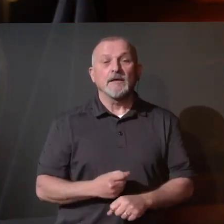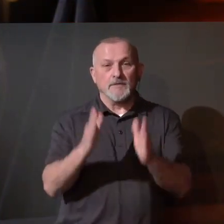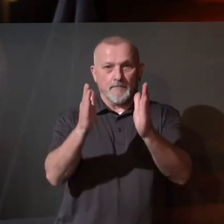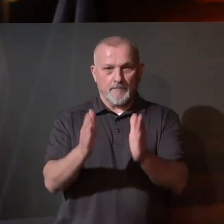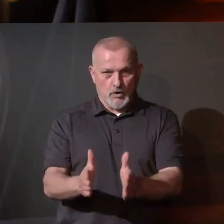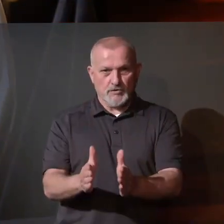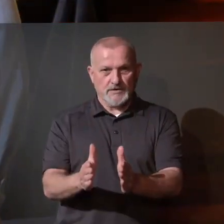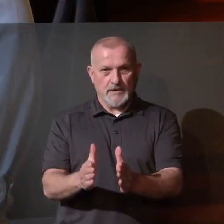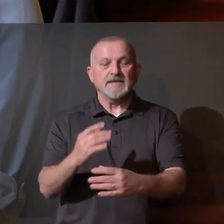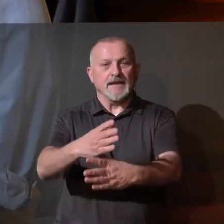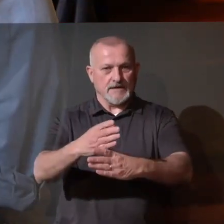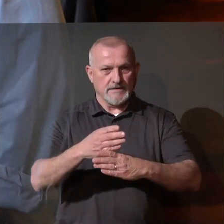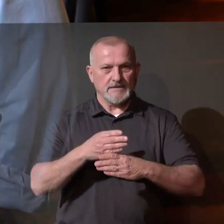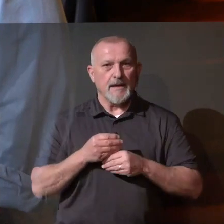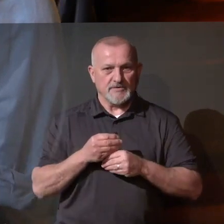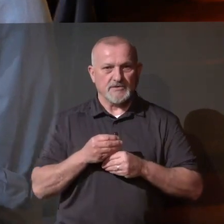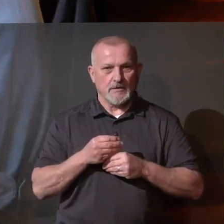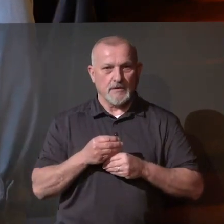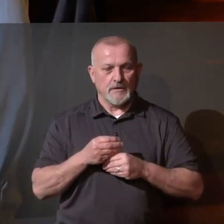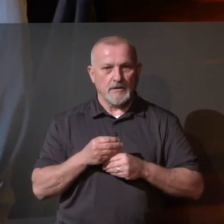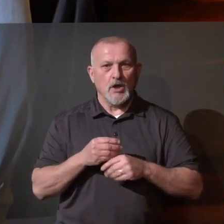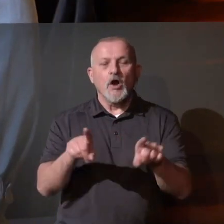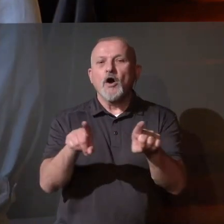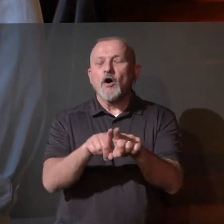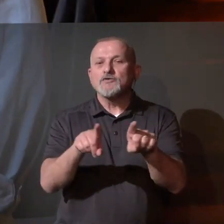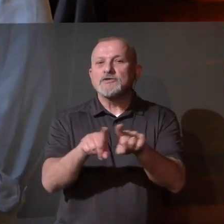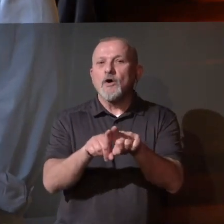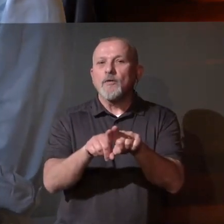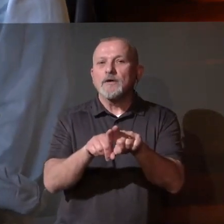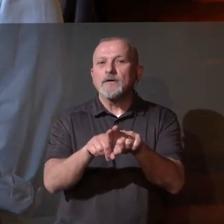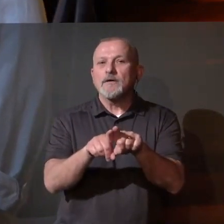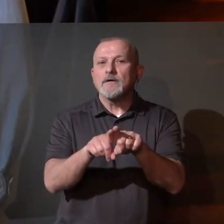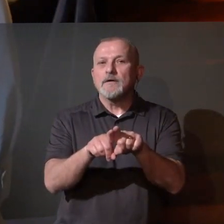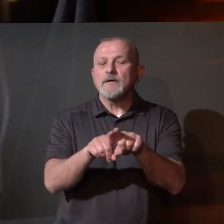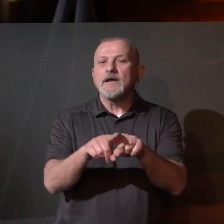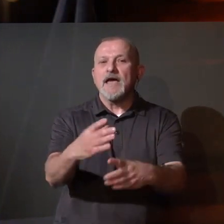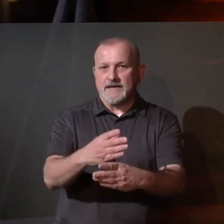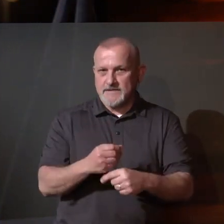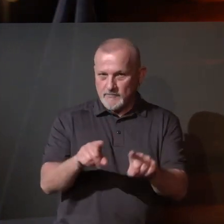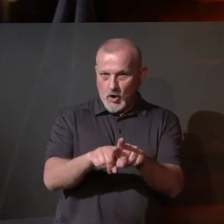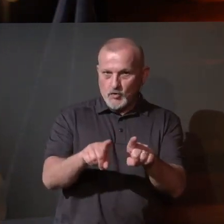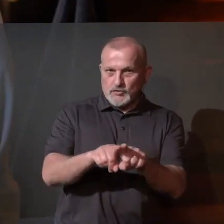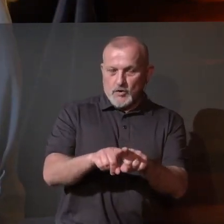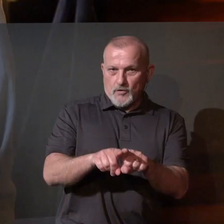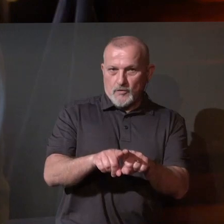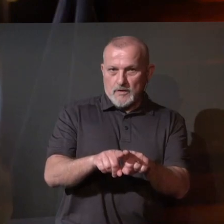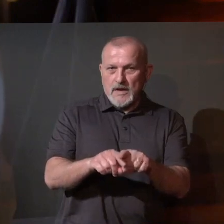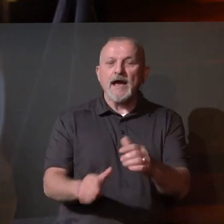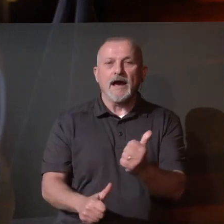someone who embraces and, here's the key word, someone who embraces